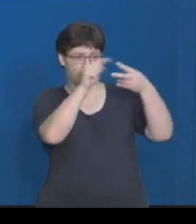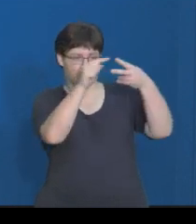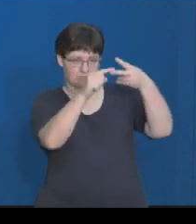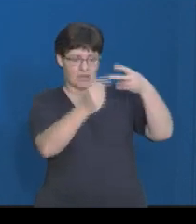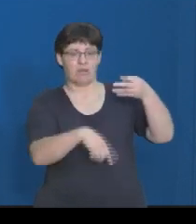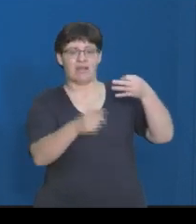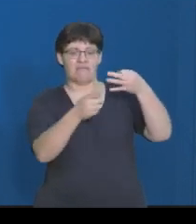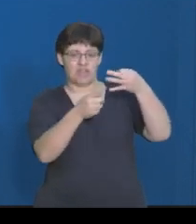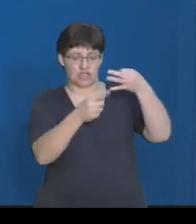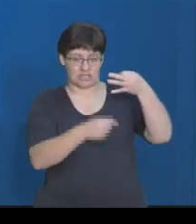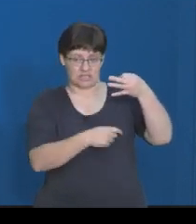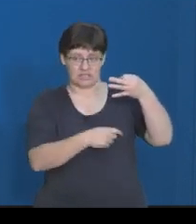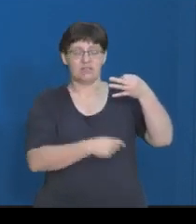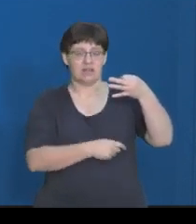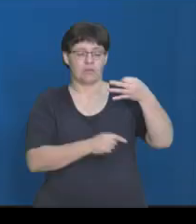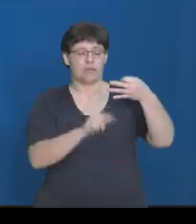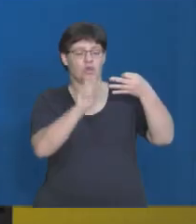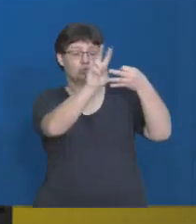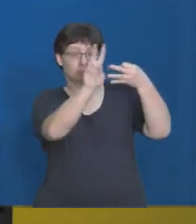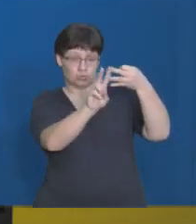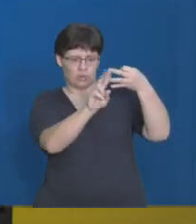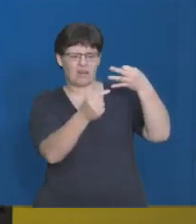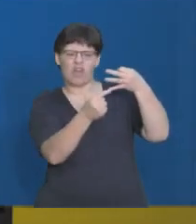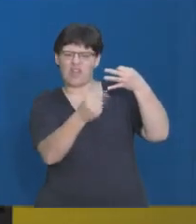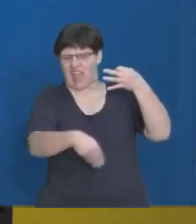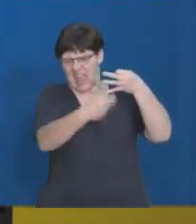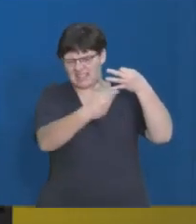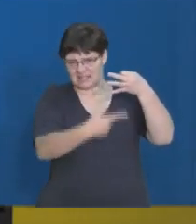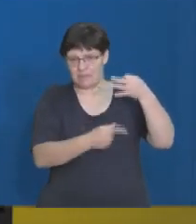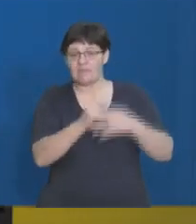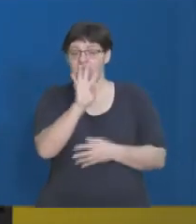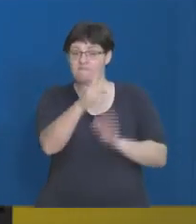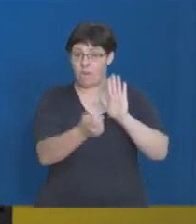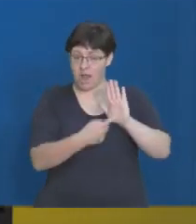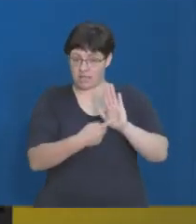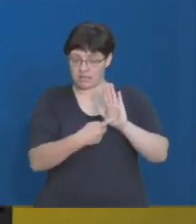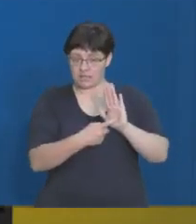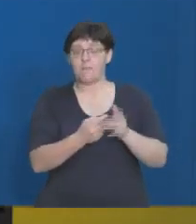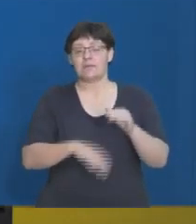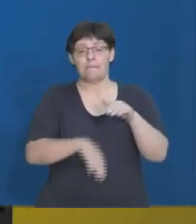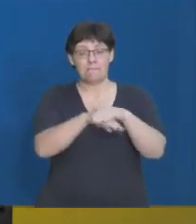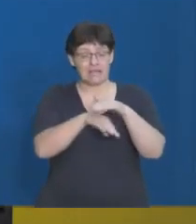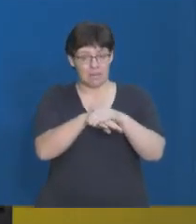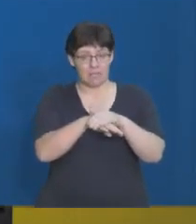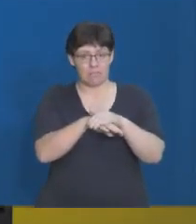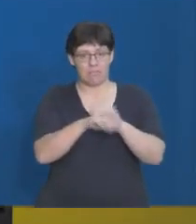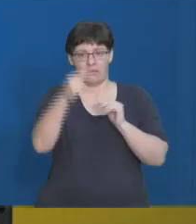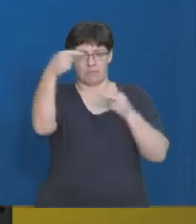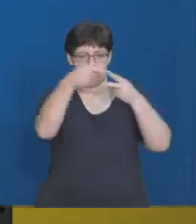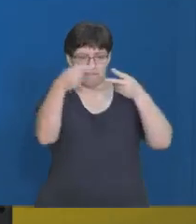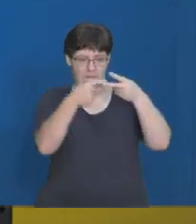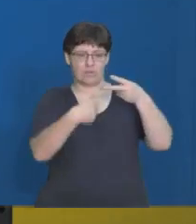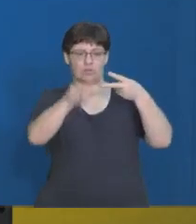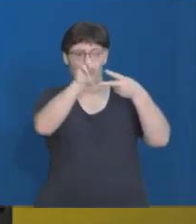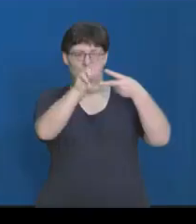3rd point just in case, but you need to make sure that when a question has got 4 marks, you need a maximum of 2 points